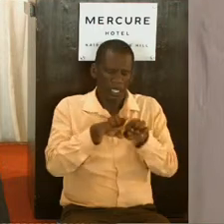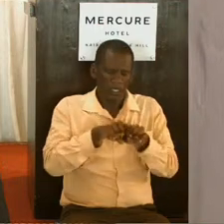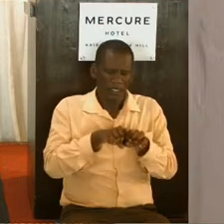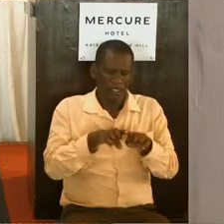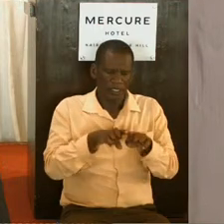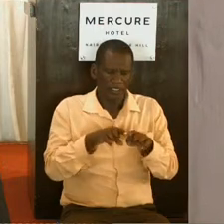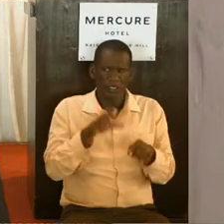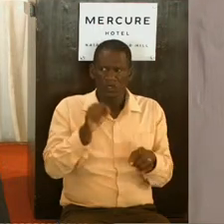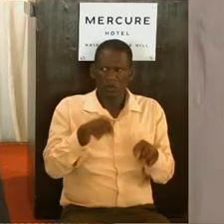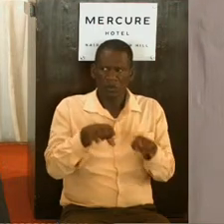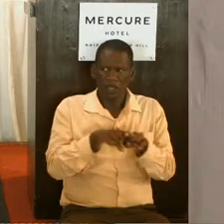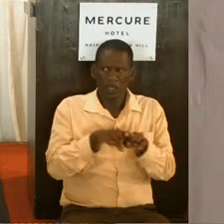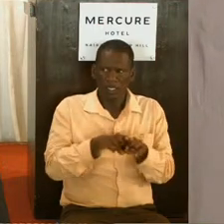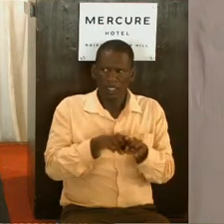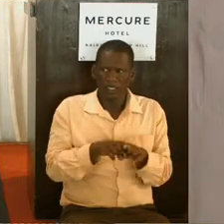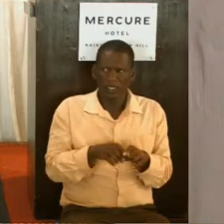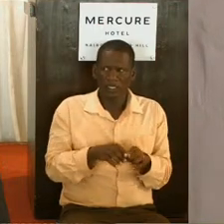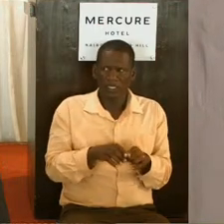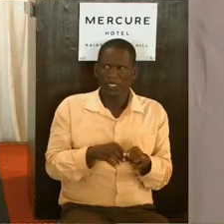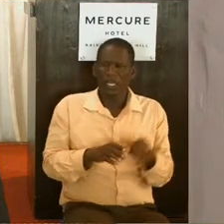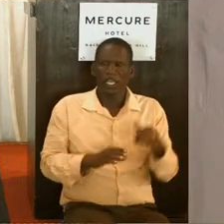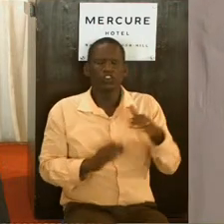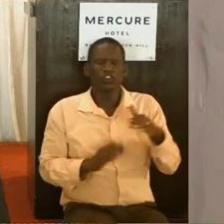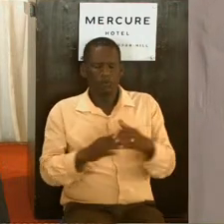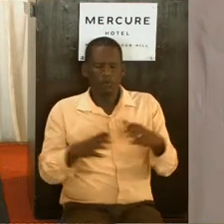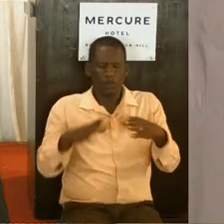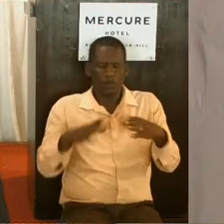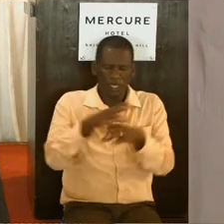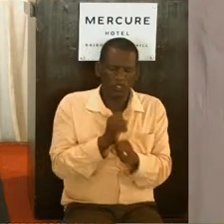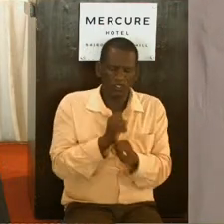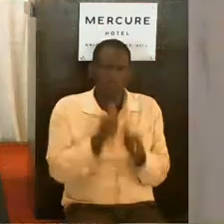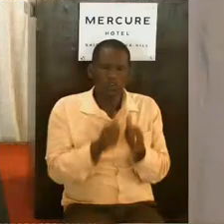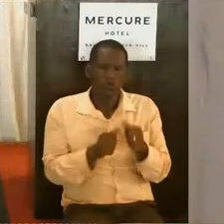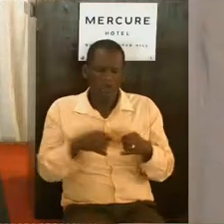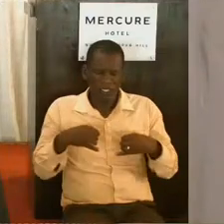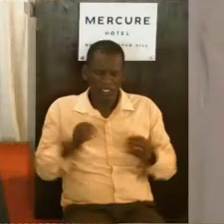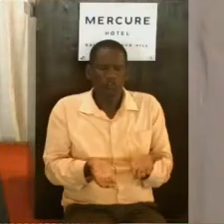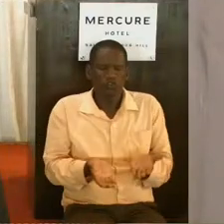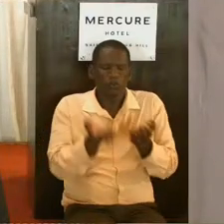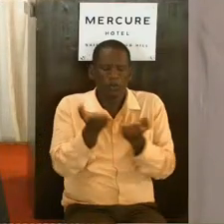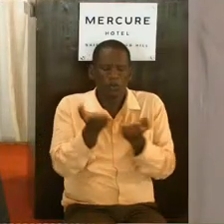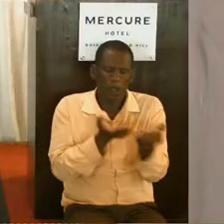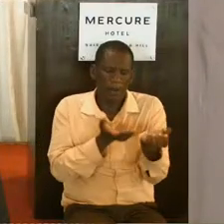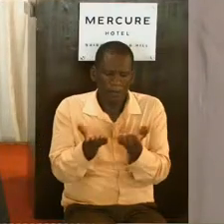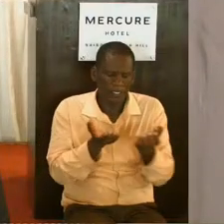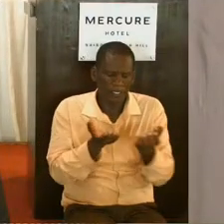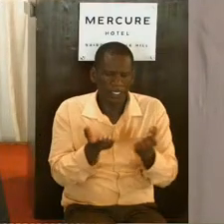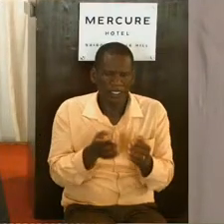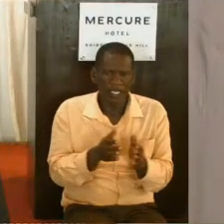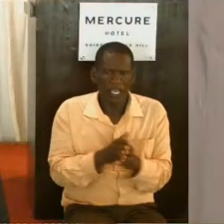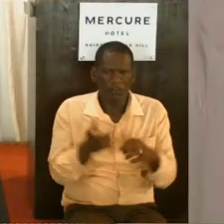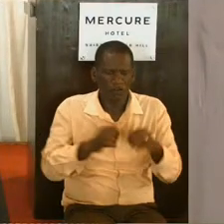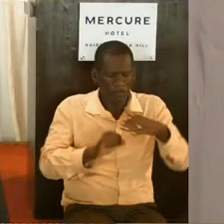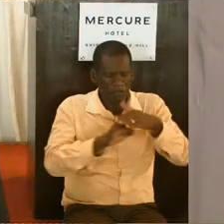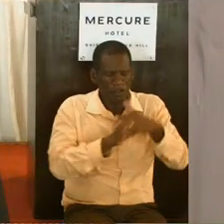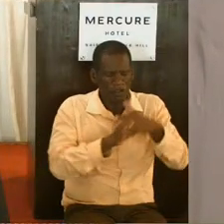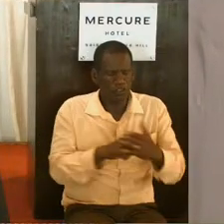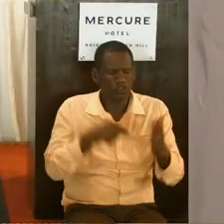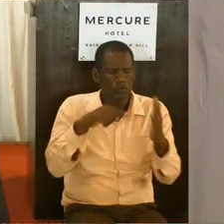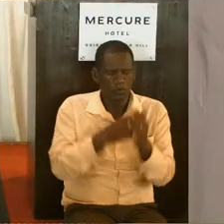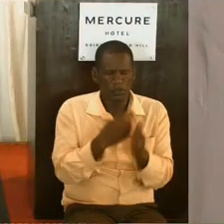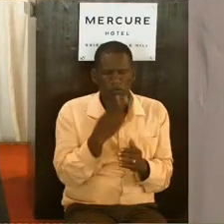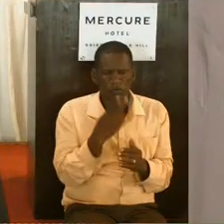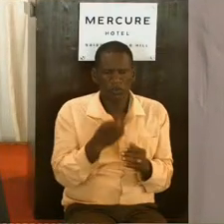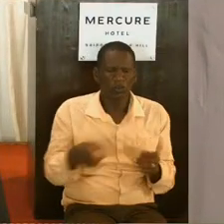our as an apex body that seeks to promote business and from the foundation point of view